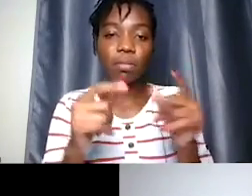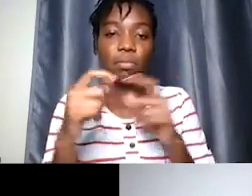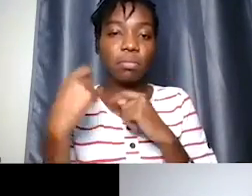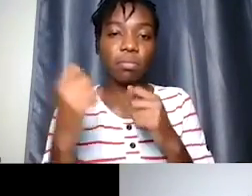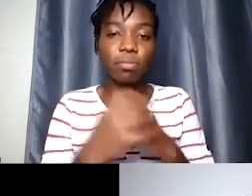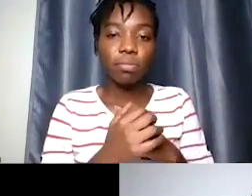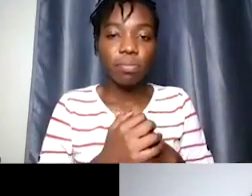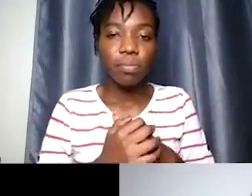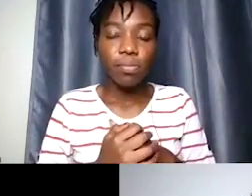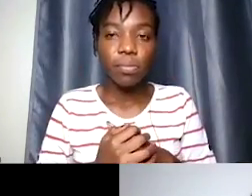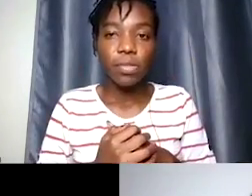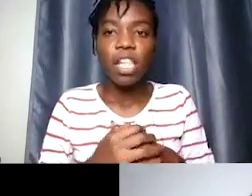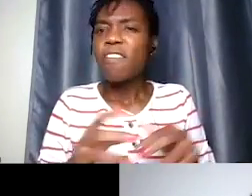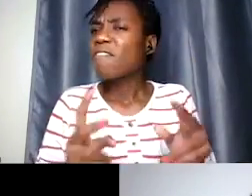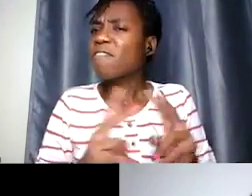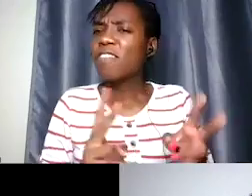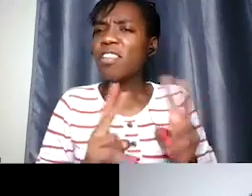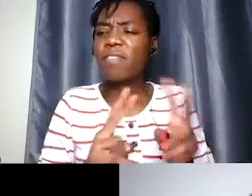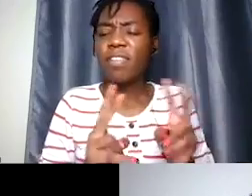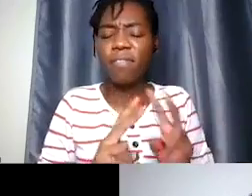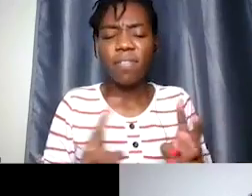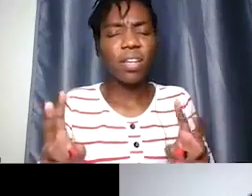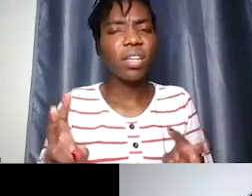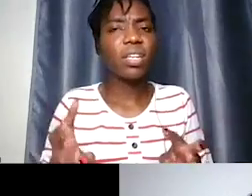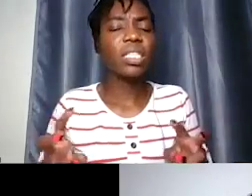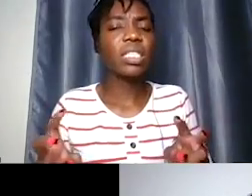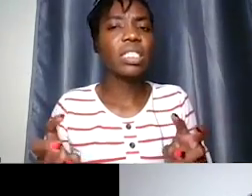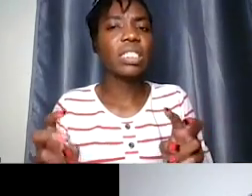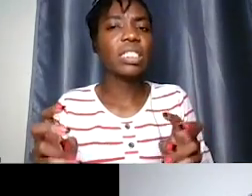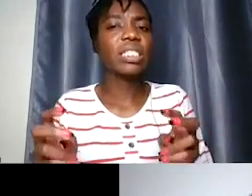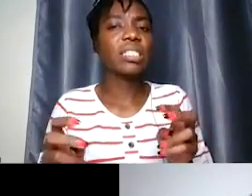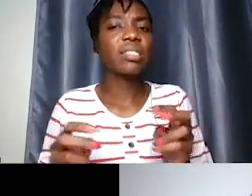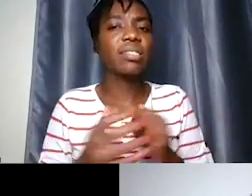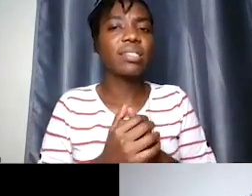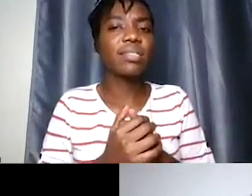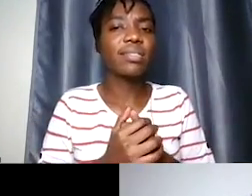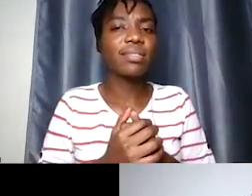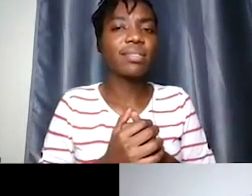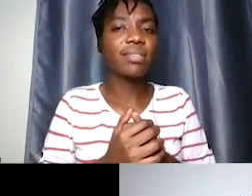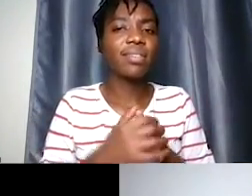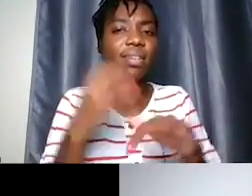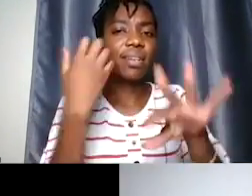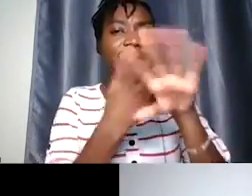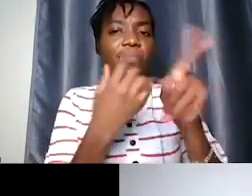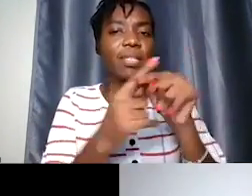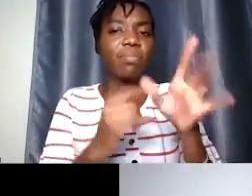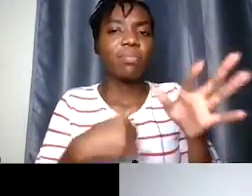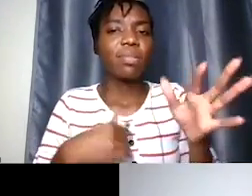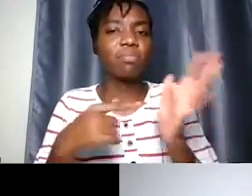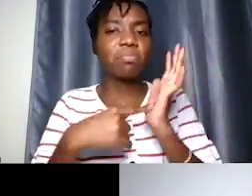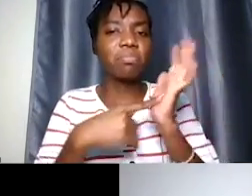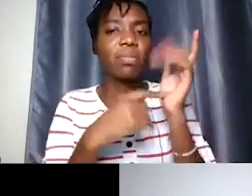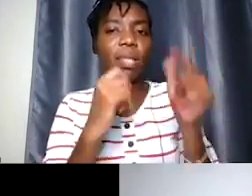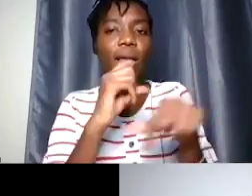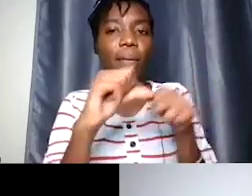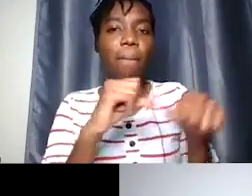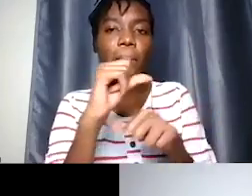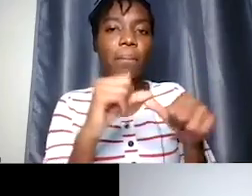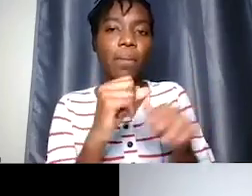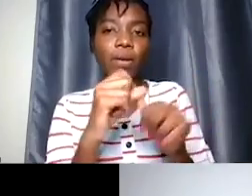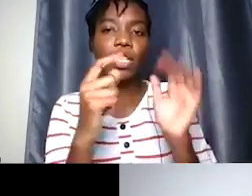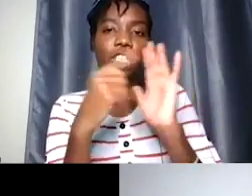It's very tricky. I mean, and that's why I'm insisting over and over again, the issue of reflecting,